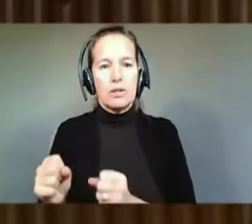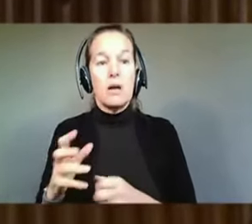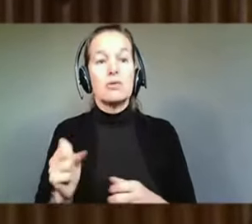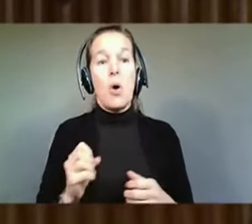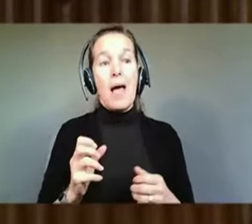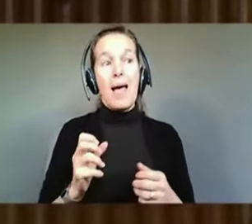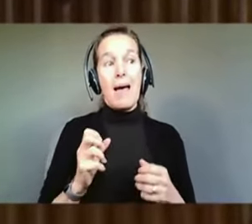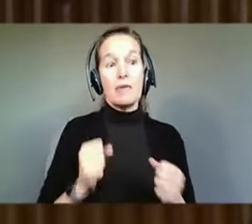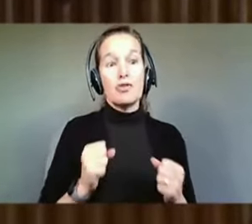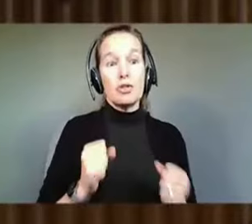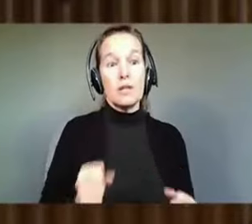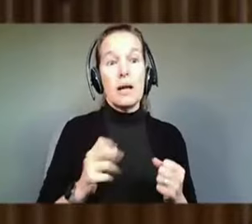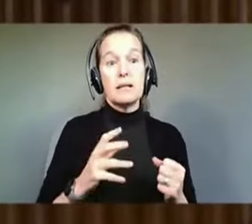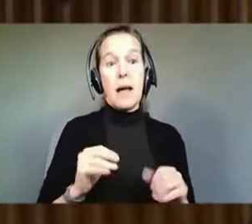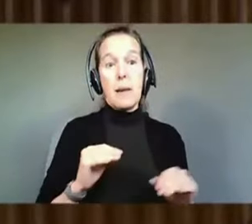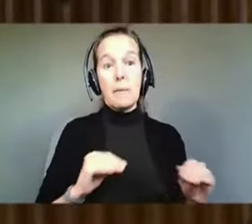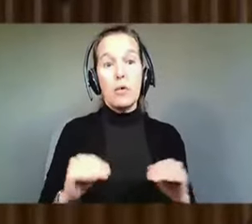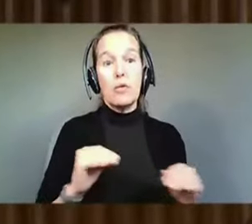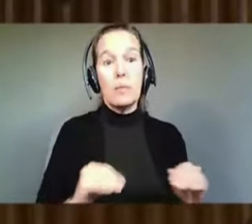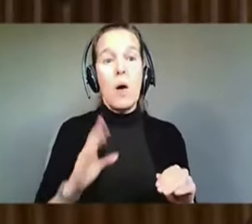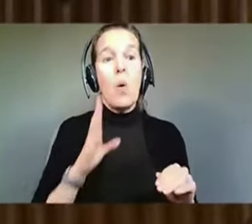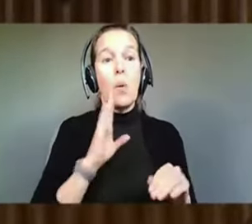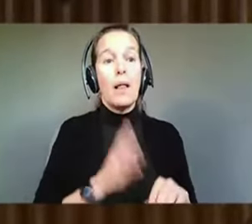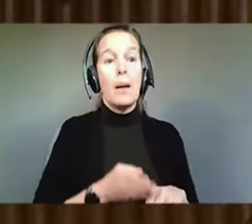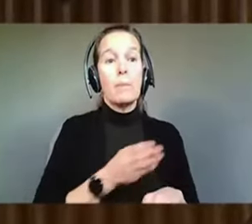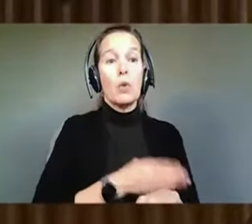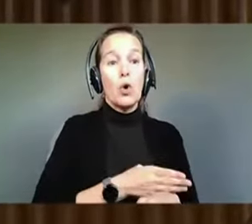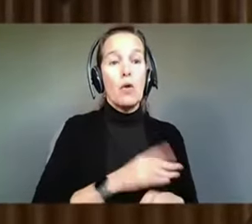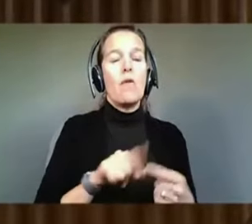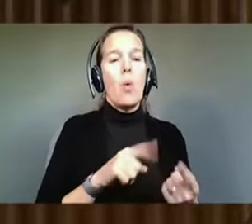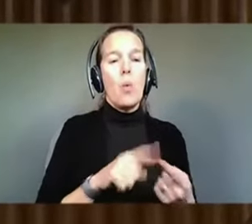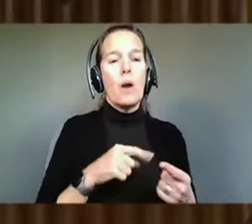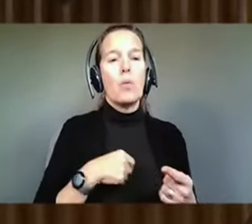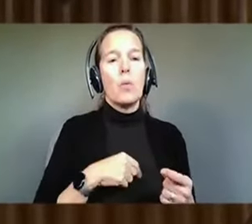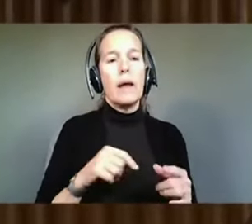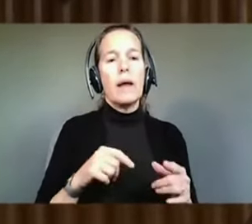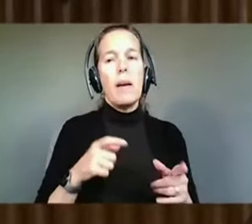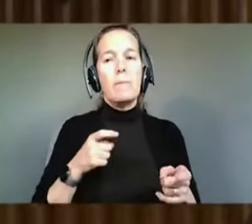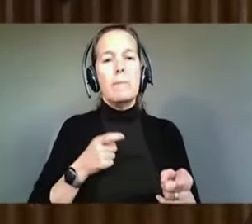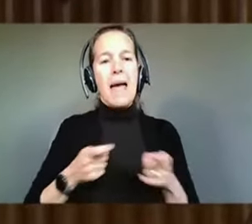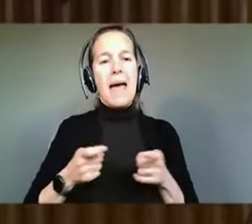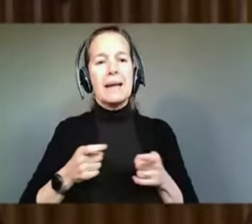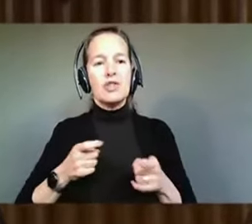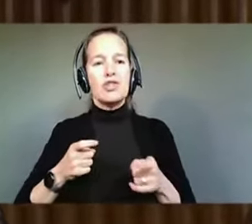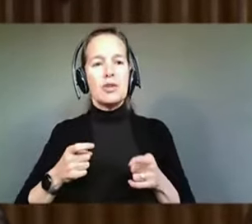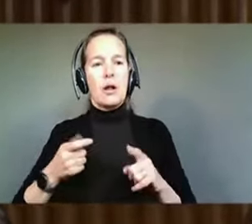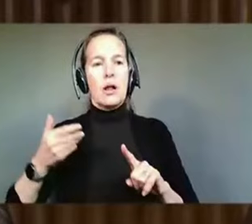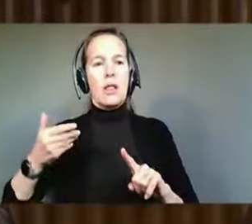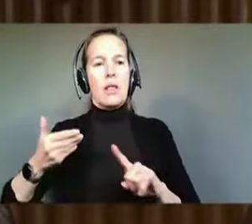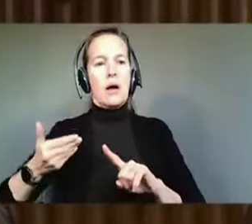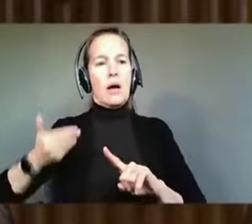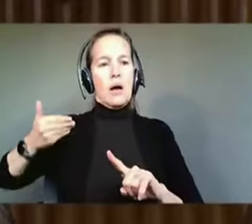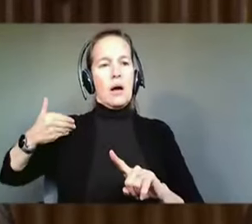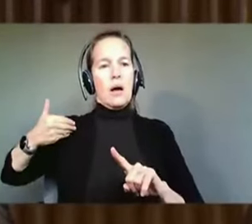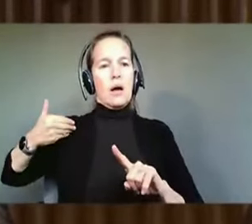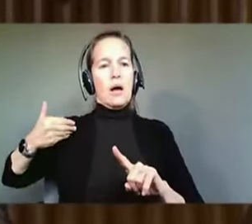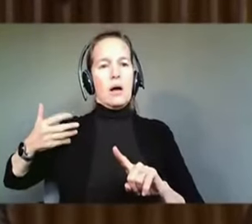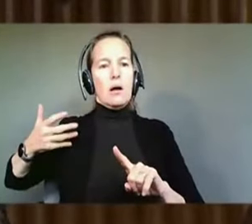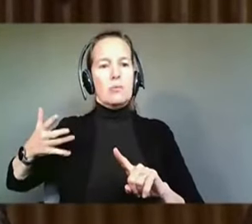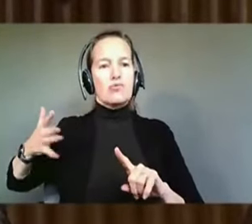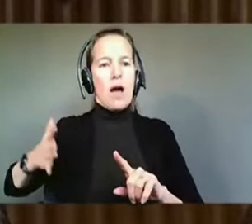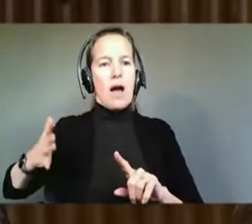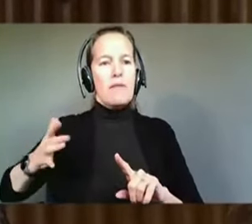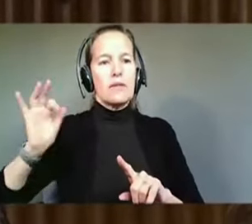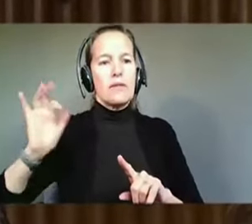will improve when we manage the upstream drivers of post-exertional malaise.